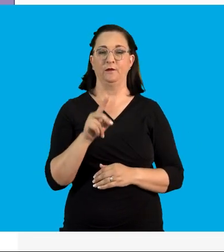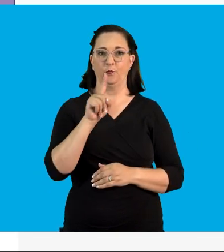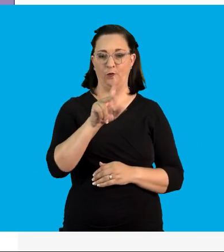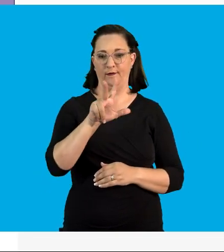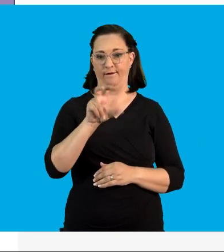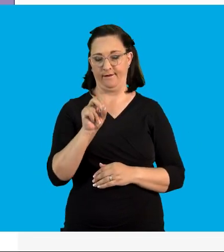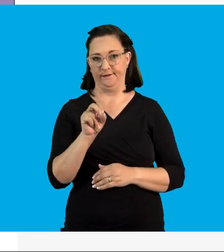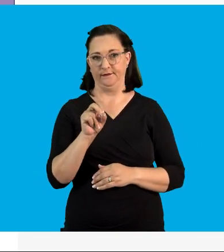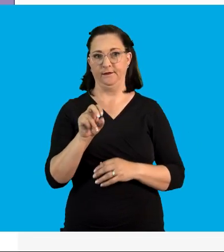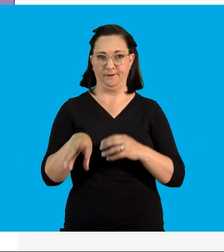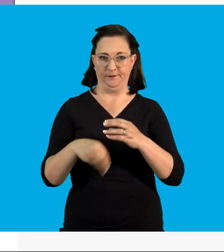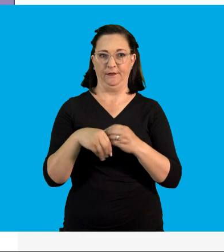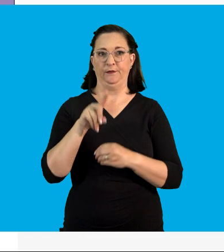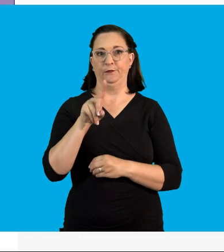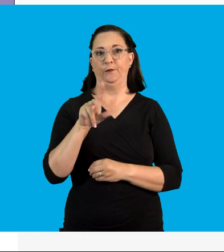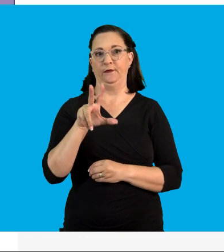180 degrees again.